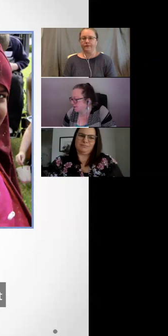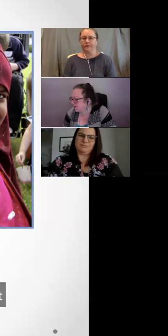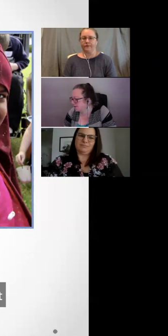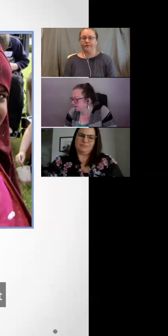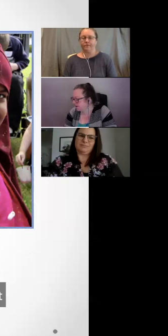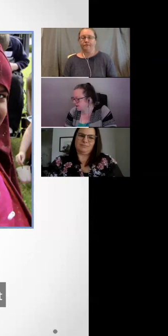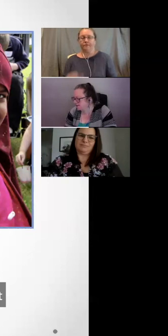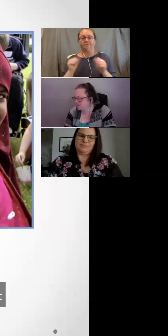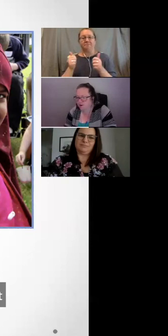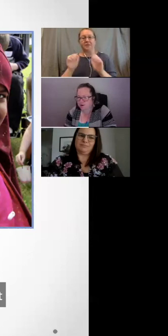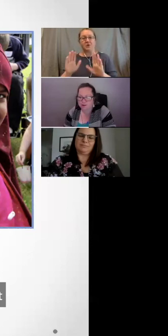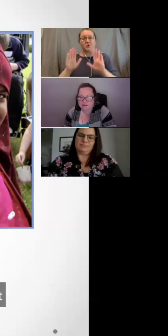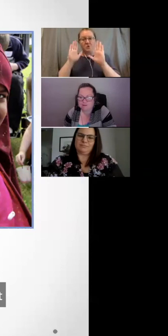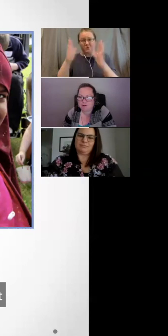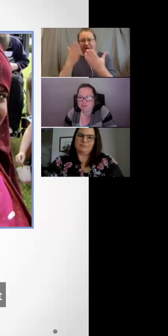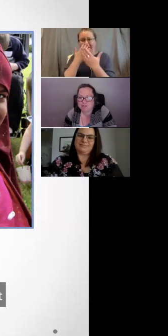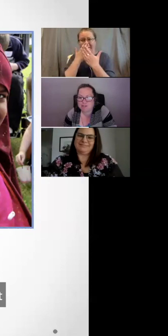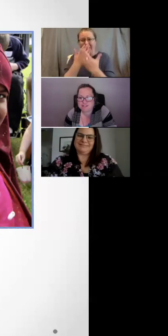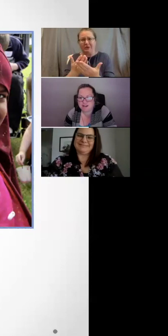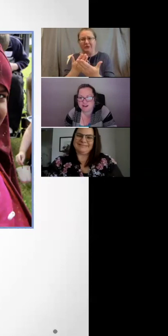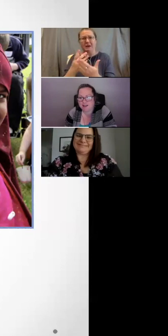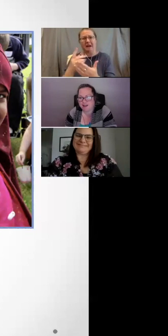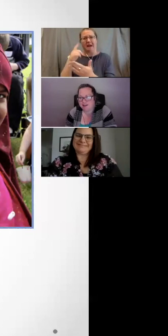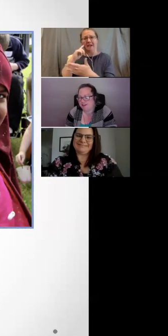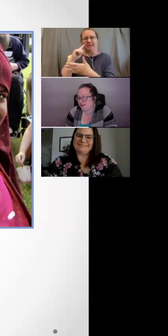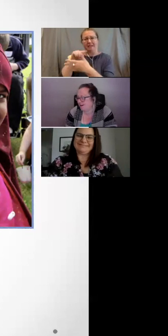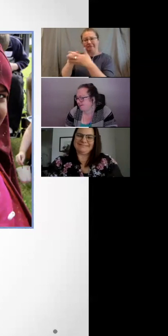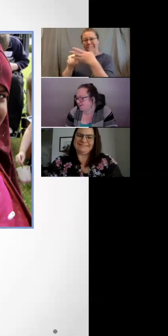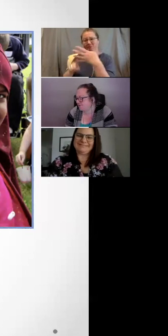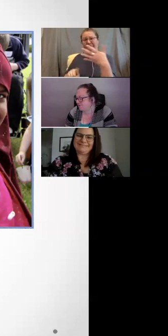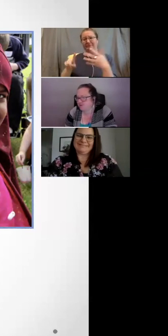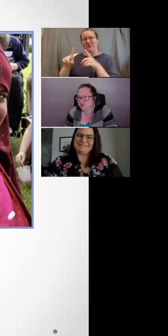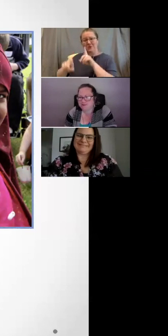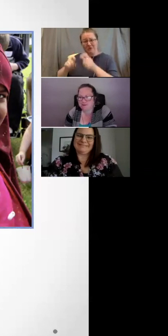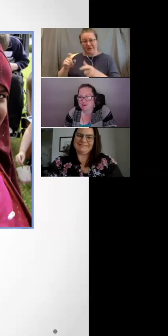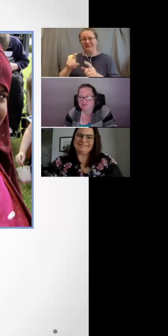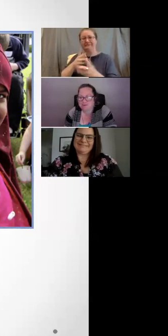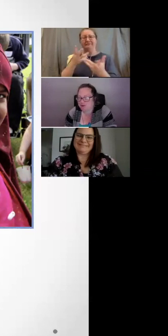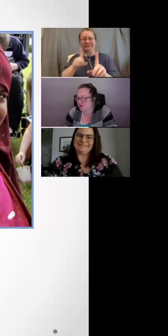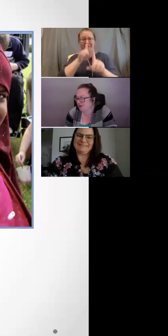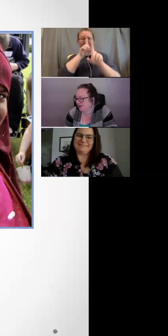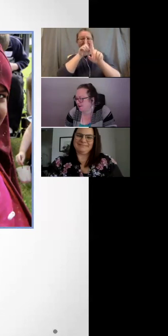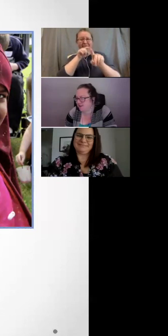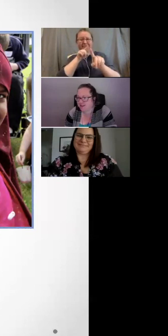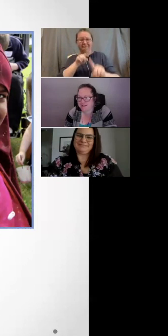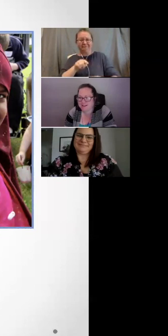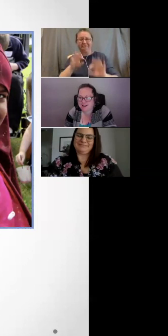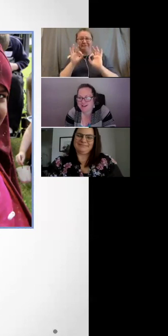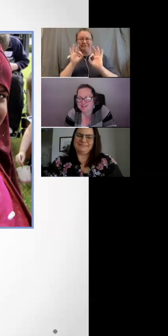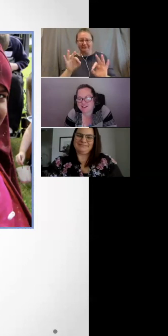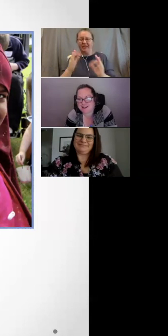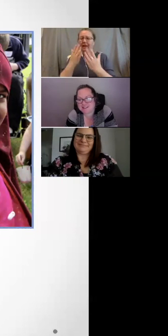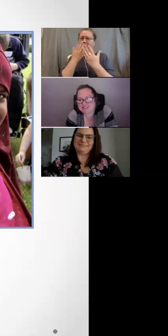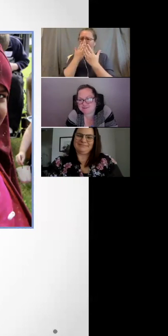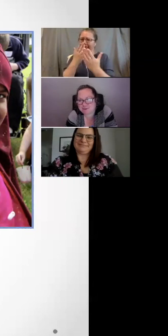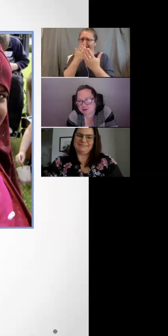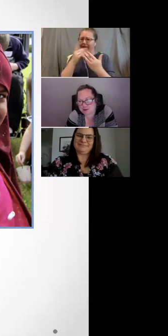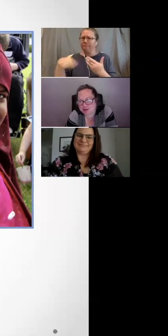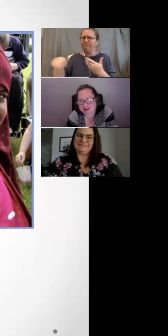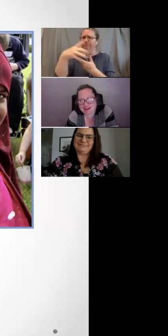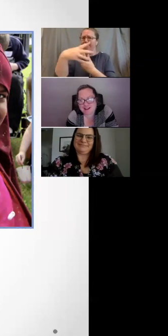Great, thank you. I think that is all of our questions today. Thank you to everyone for calling in and getting